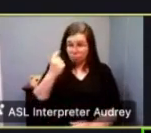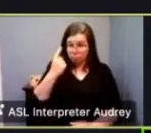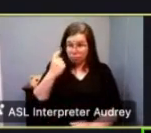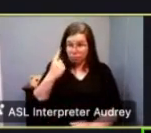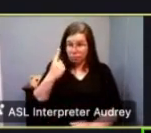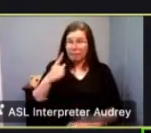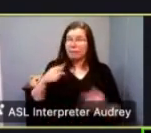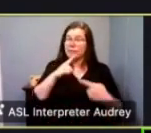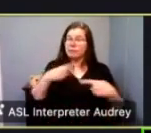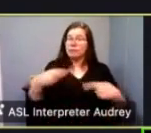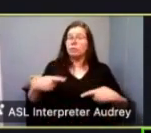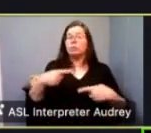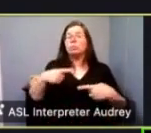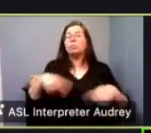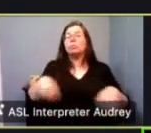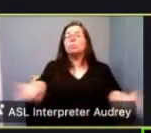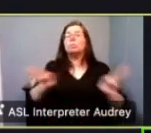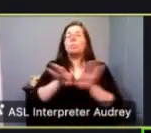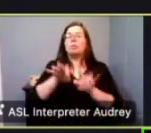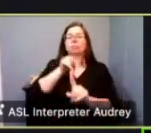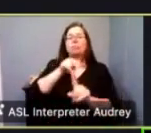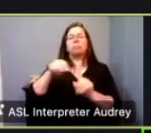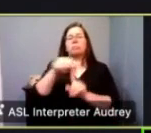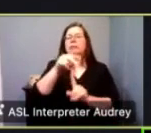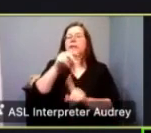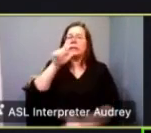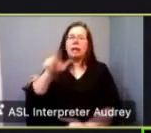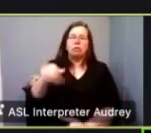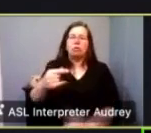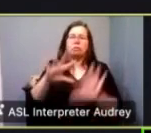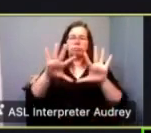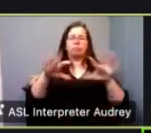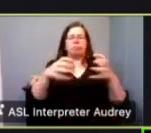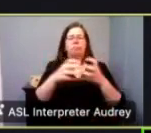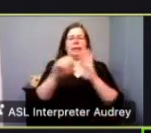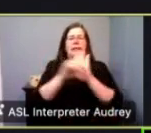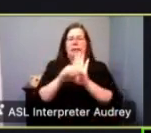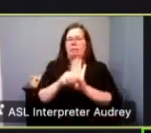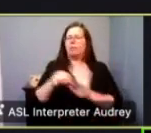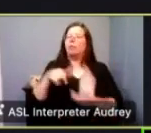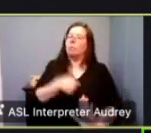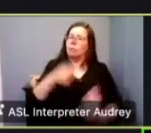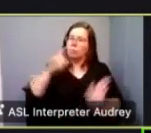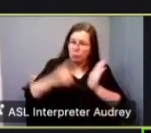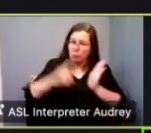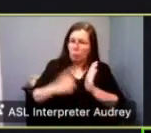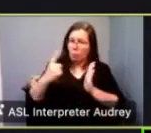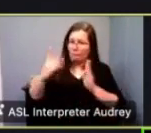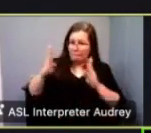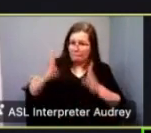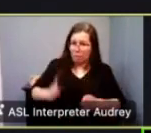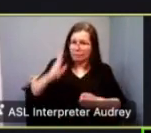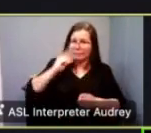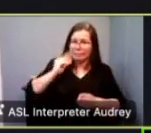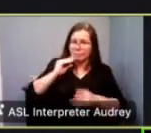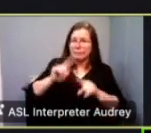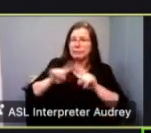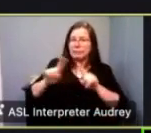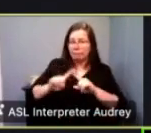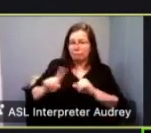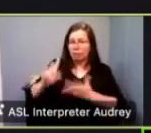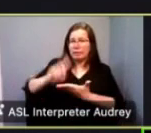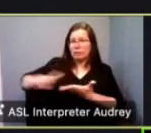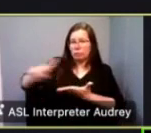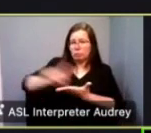Intersectionality is a critical lens and approach, not a collection of identities. This is an acknowledgement that one person can experience different types of